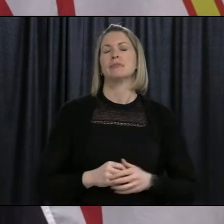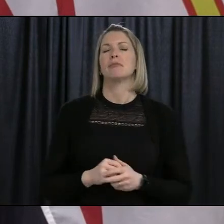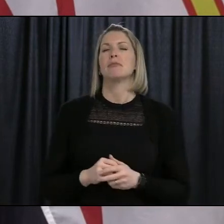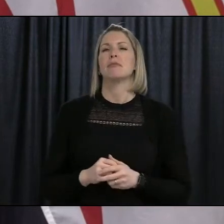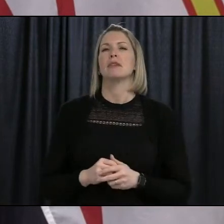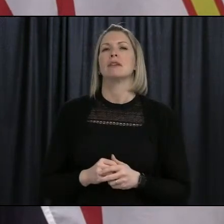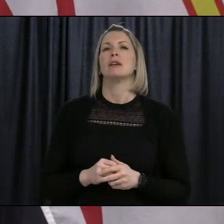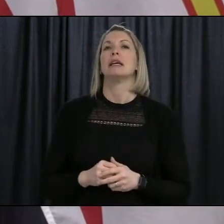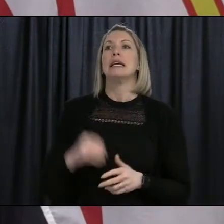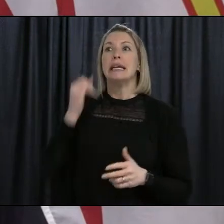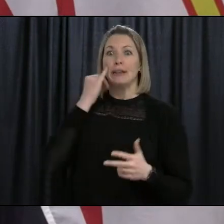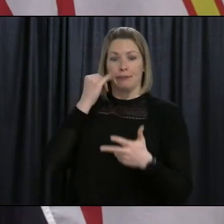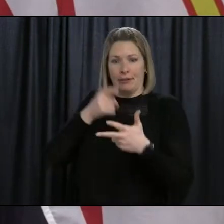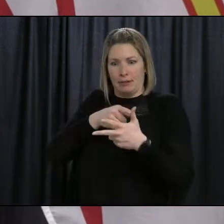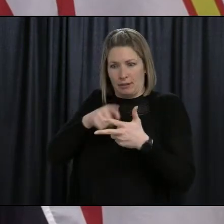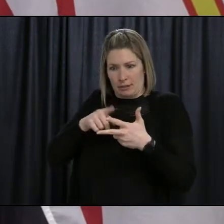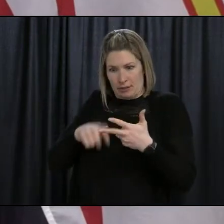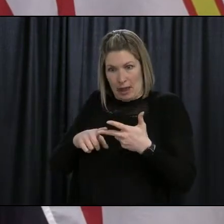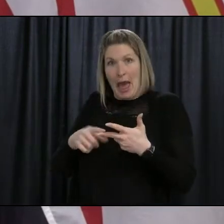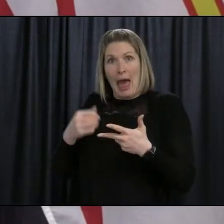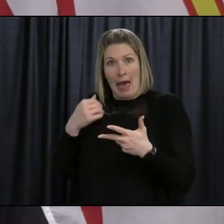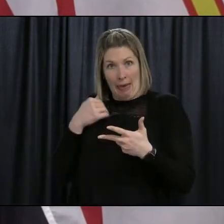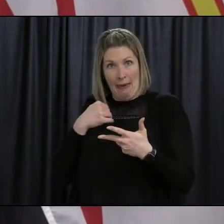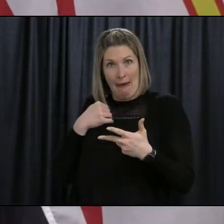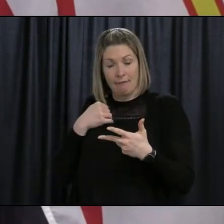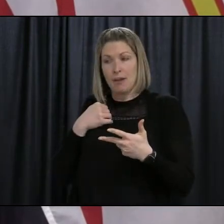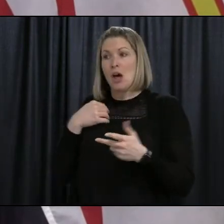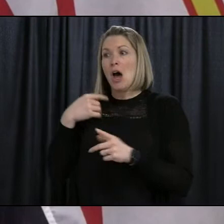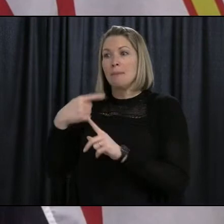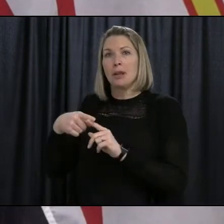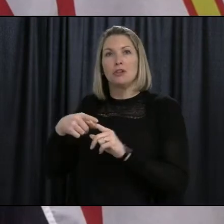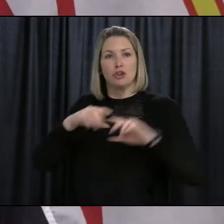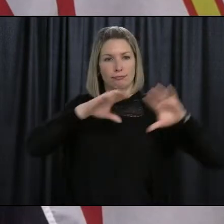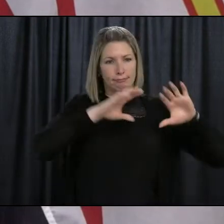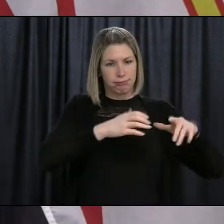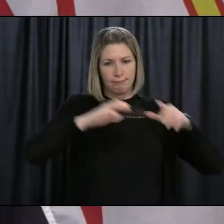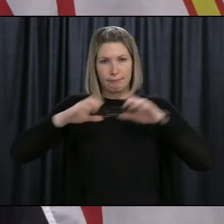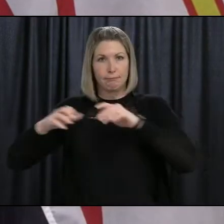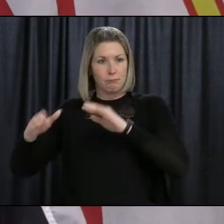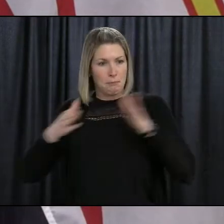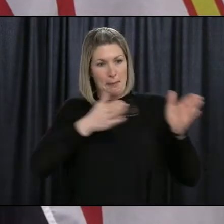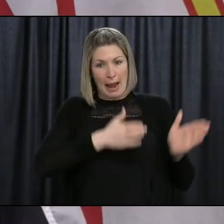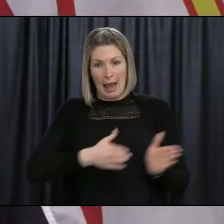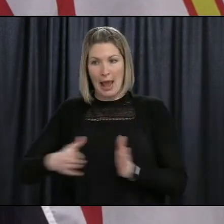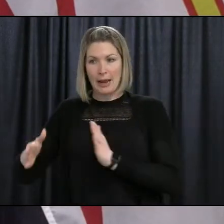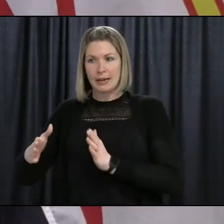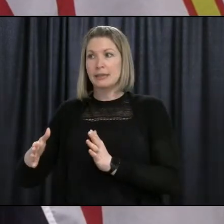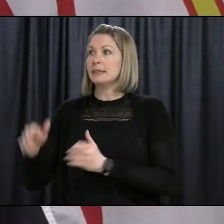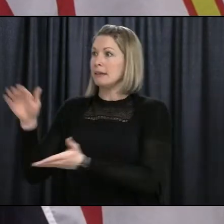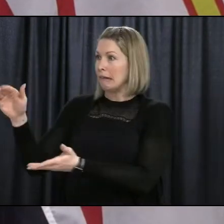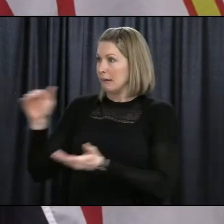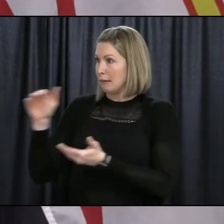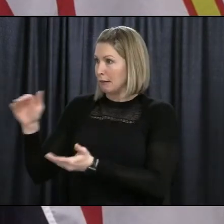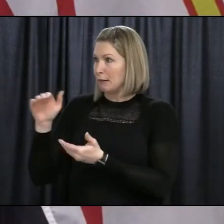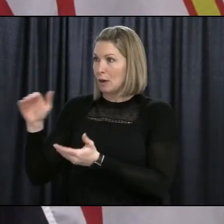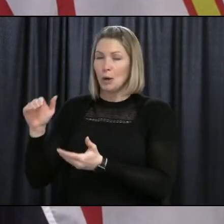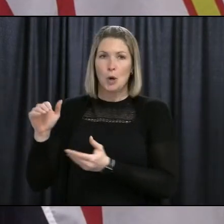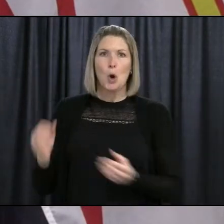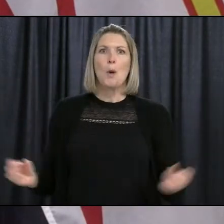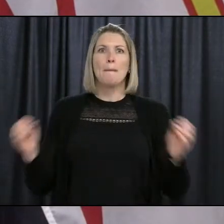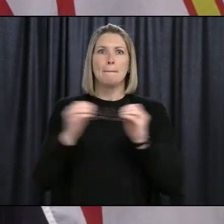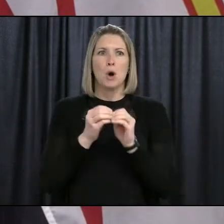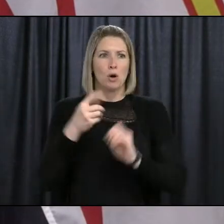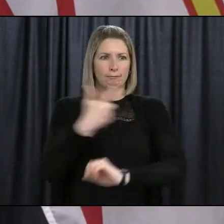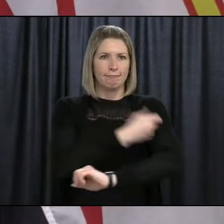means we can move through our priority groups faster and provide greater level of community protection sooner. If you are in the over